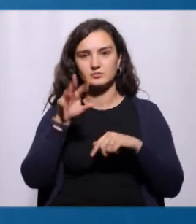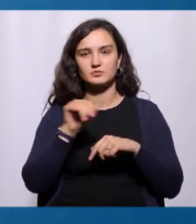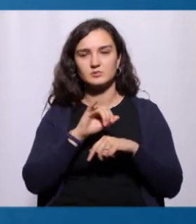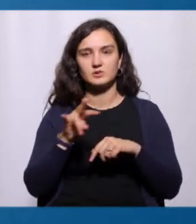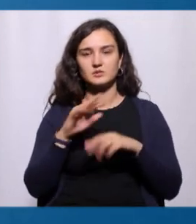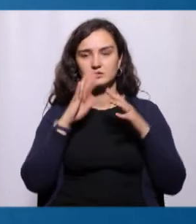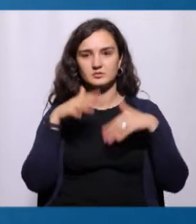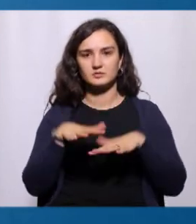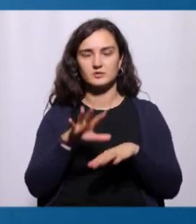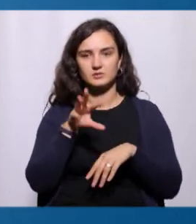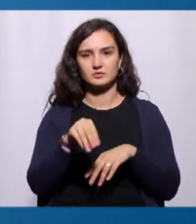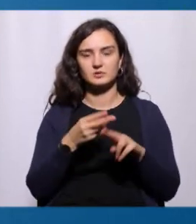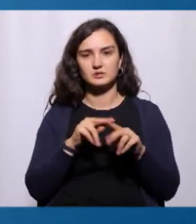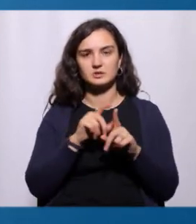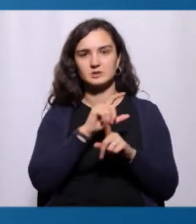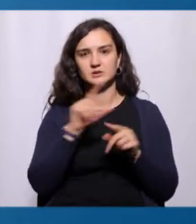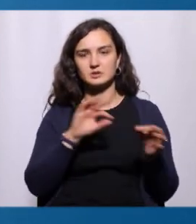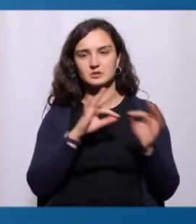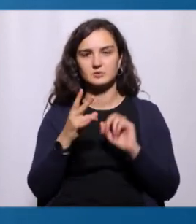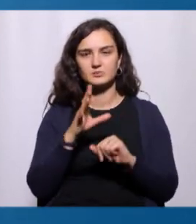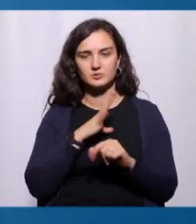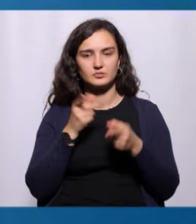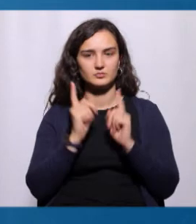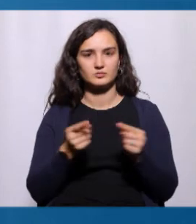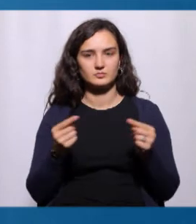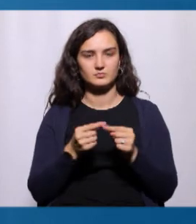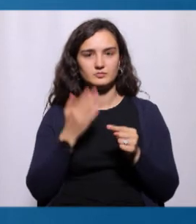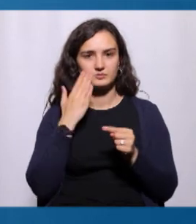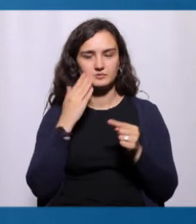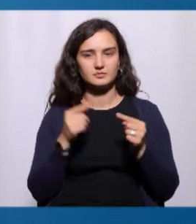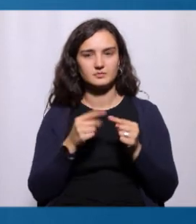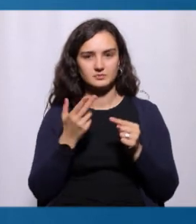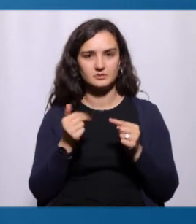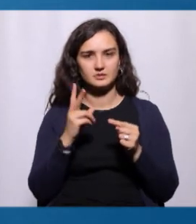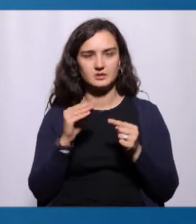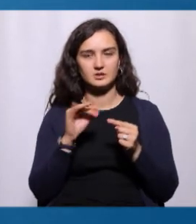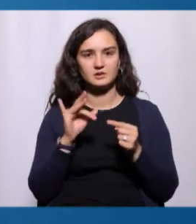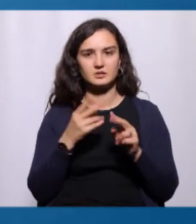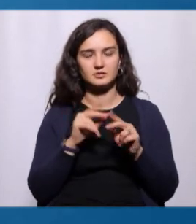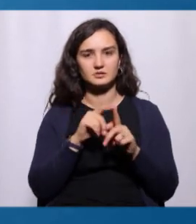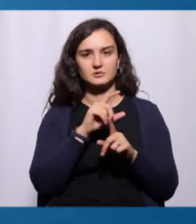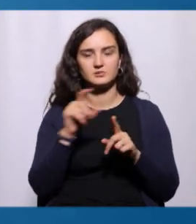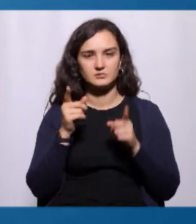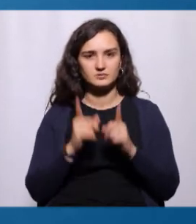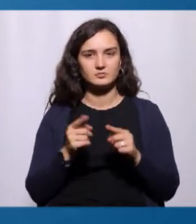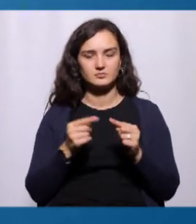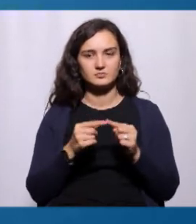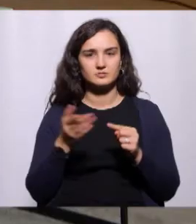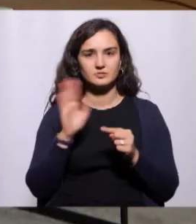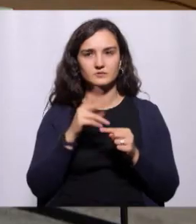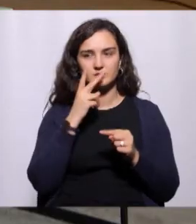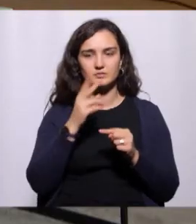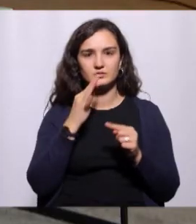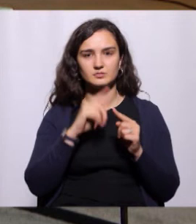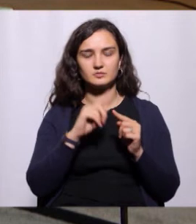by the ocean. So this sentence must be true. And you are right, Mr. Carter. This sentence is true. Now let's look at